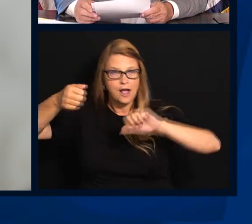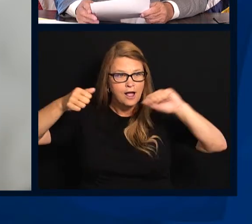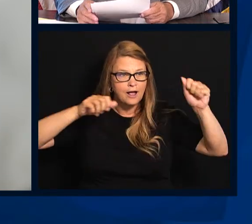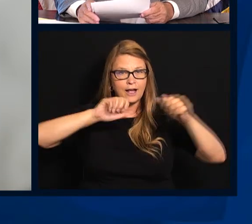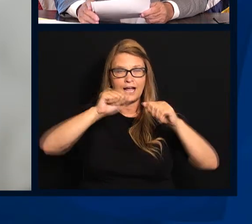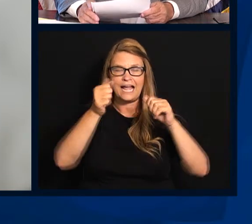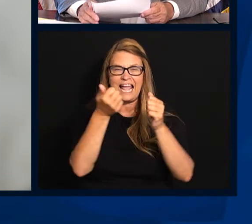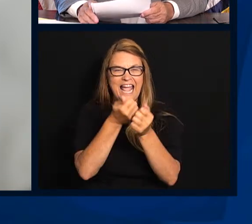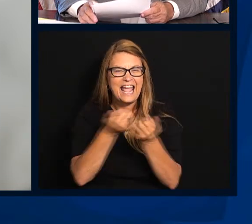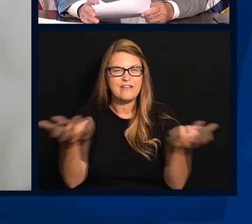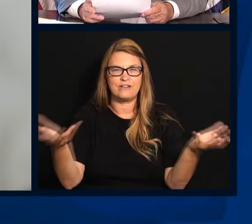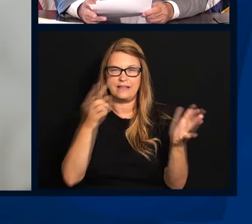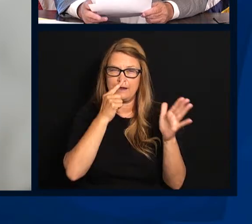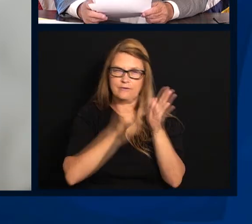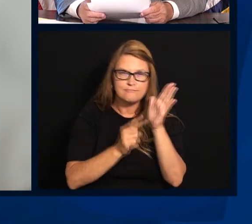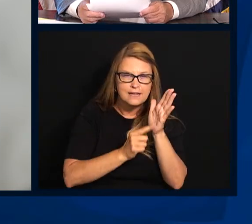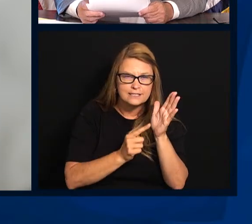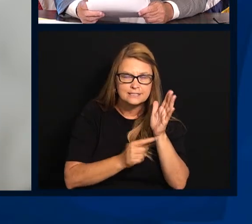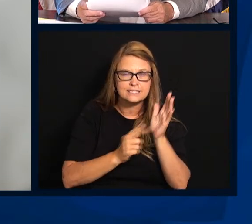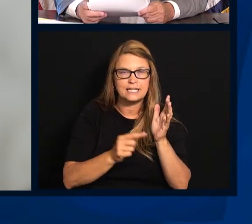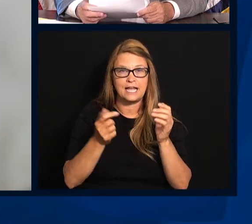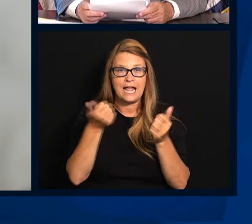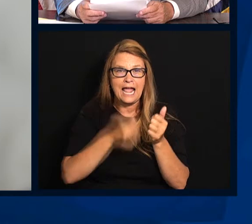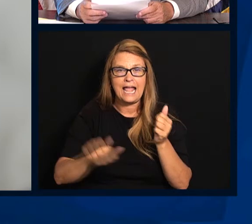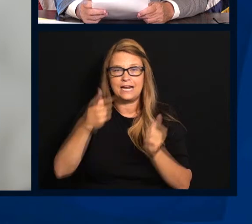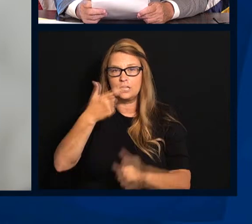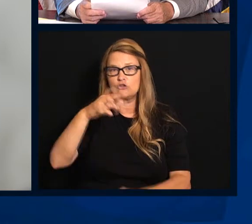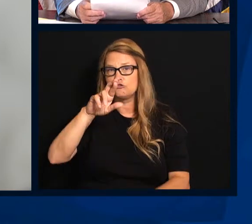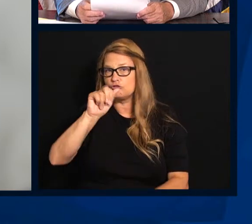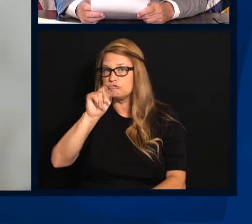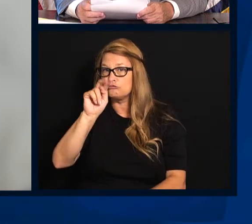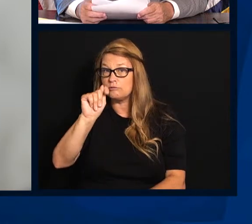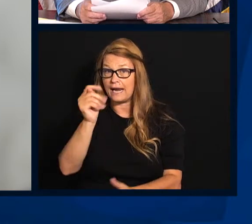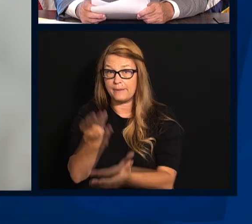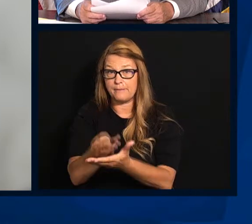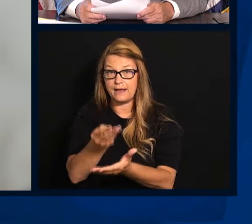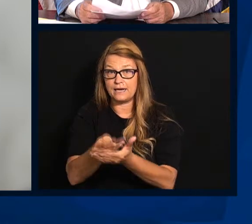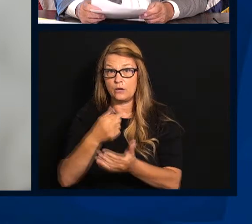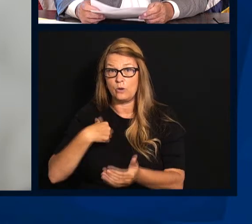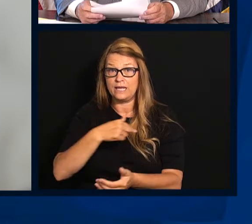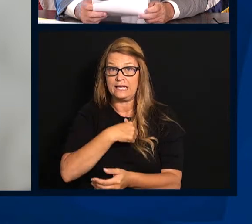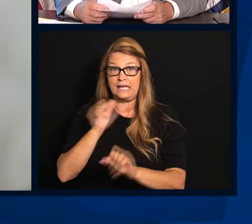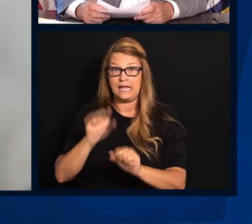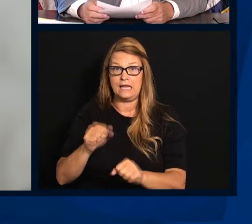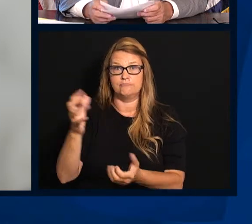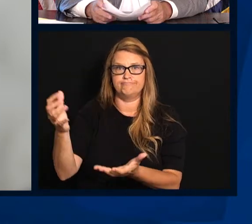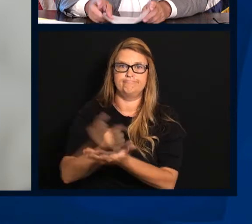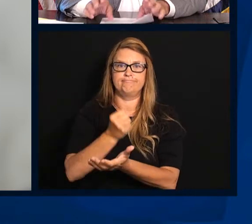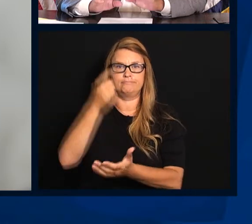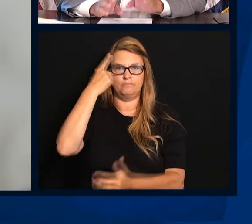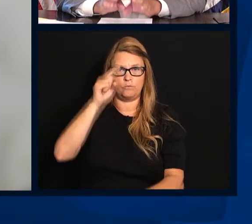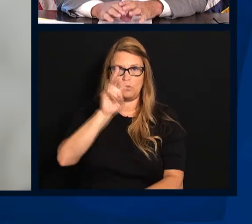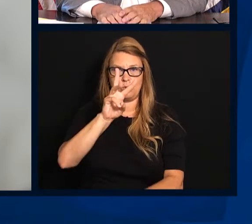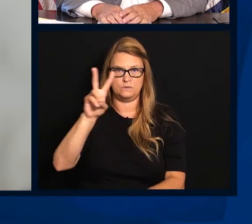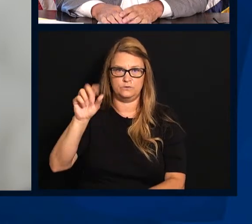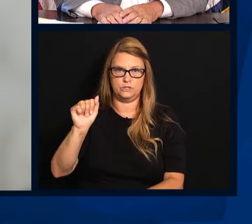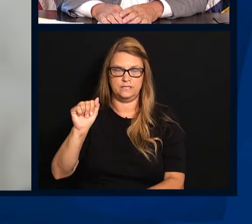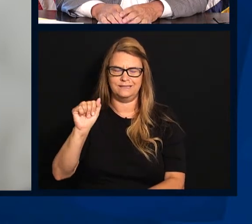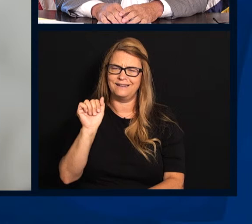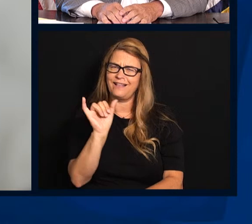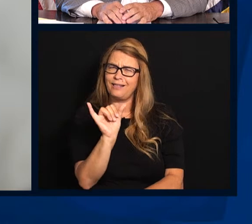see any and every possible grant that we can get to the state of West Virginia. You know, it is so